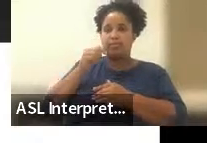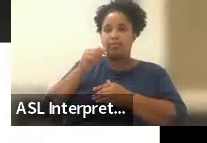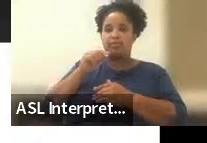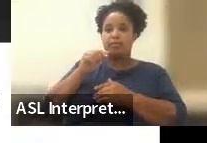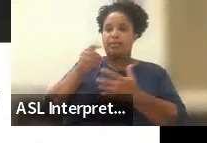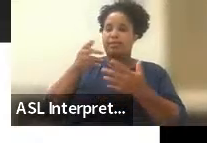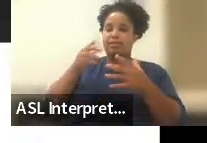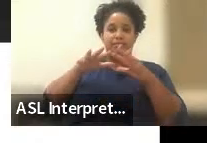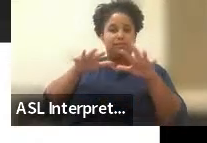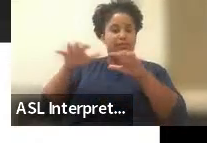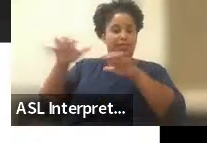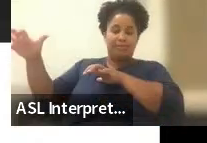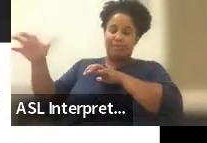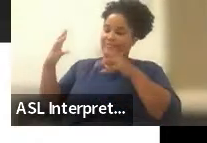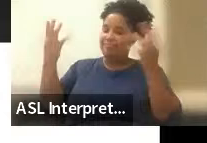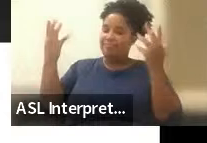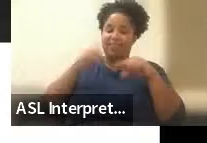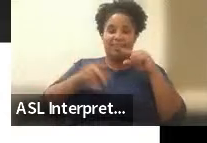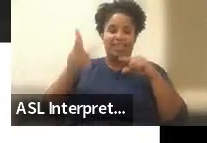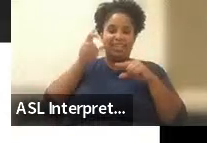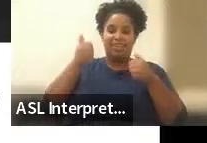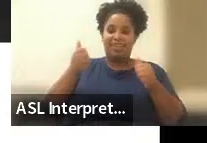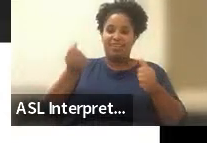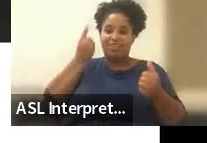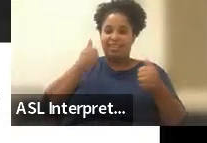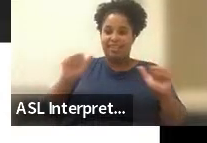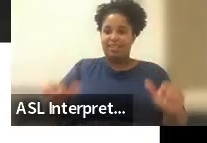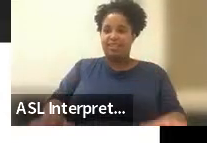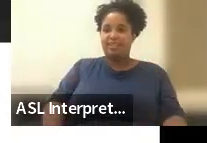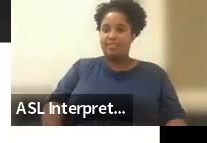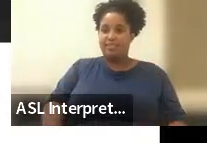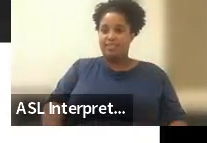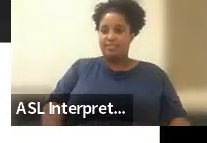Let me try to mute him. I'm sorry. Poor thing.